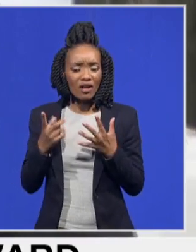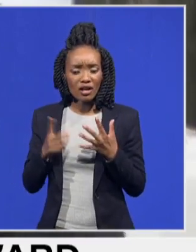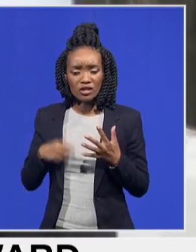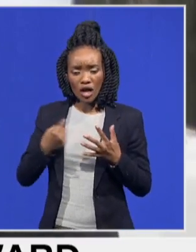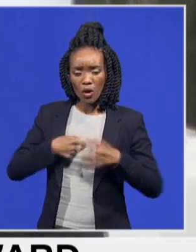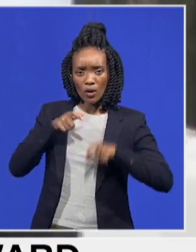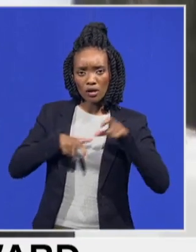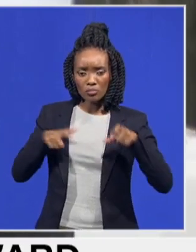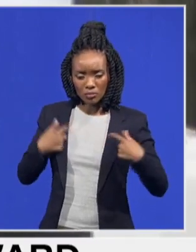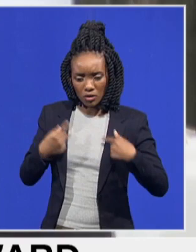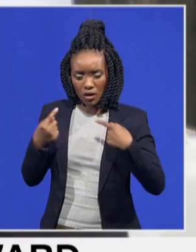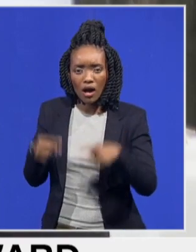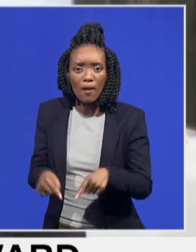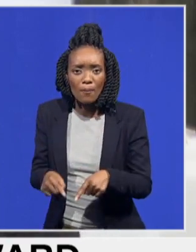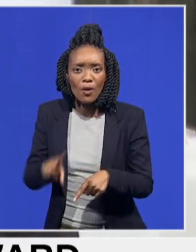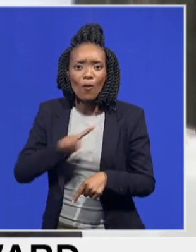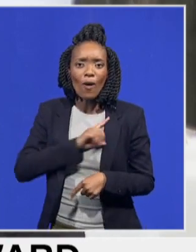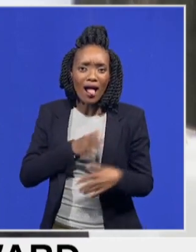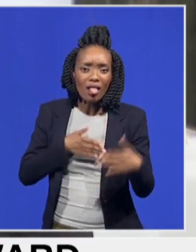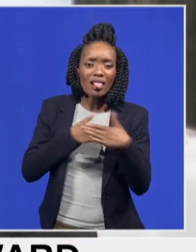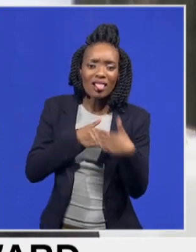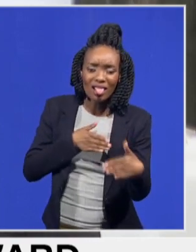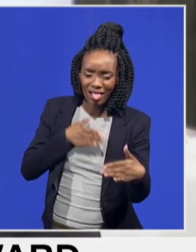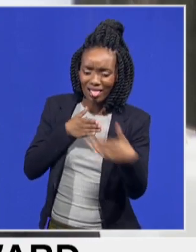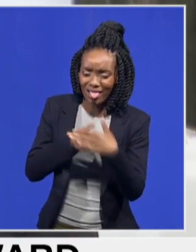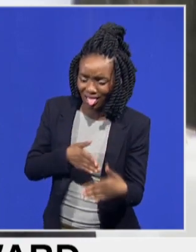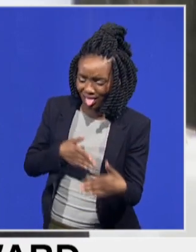up so many hurdles and obstacles.